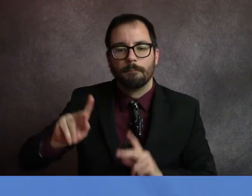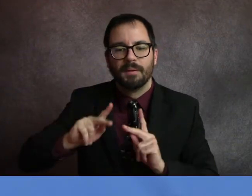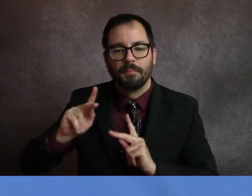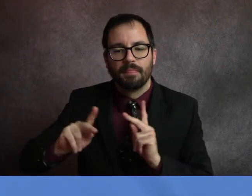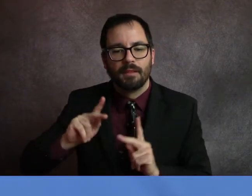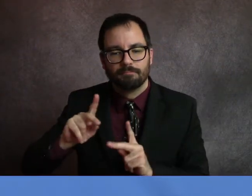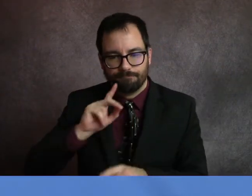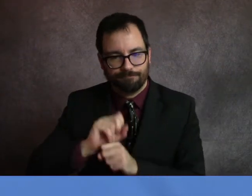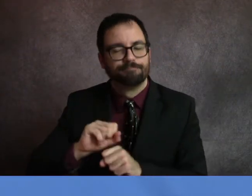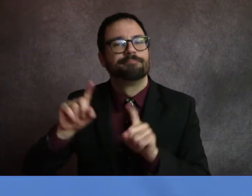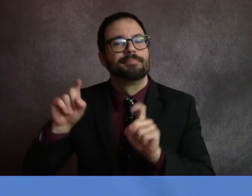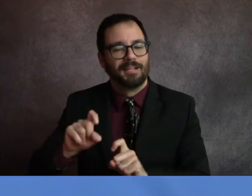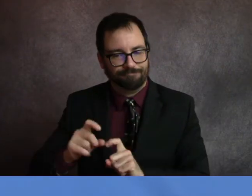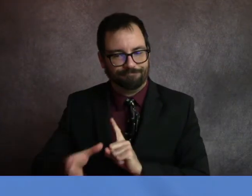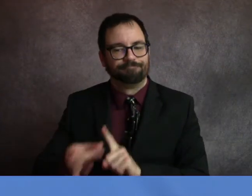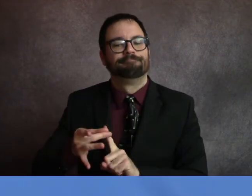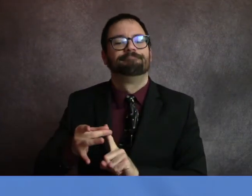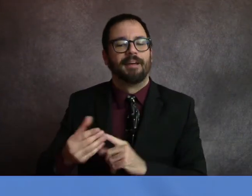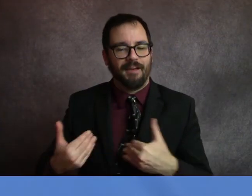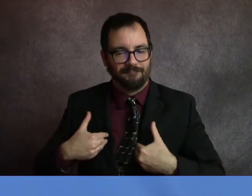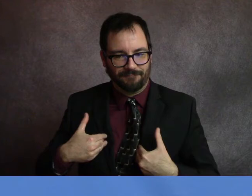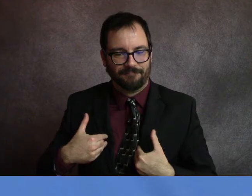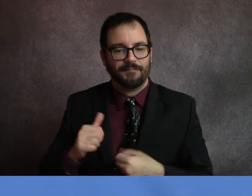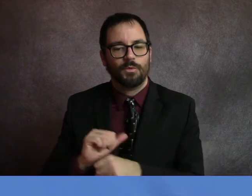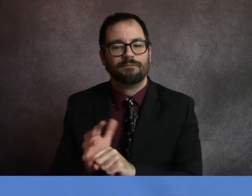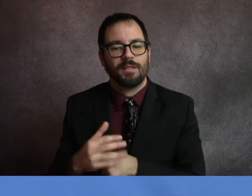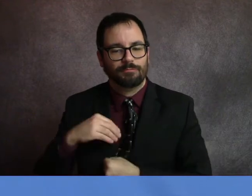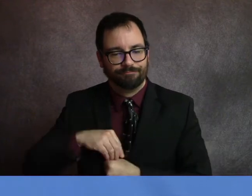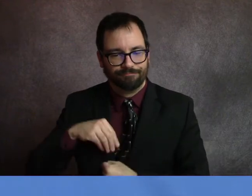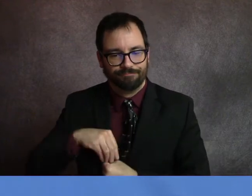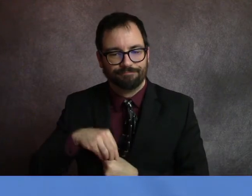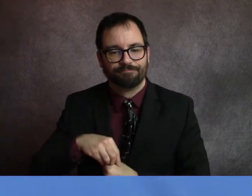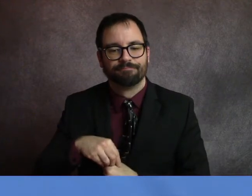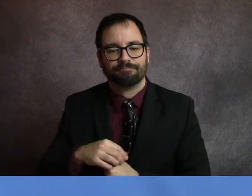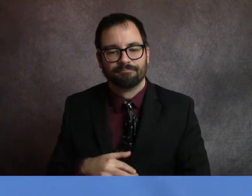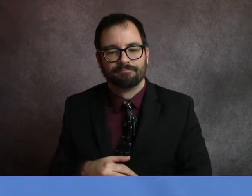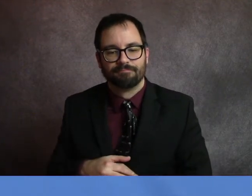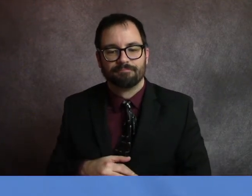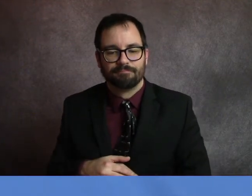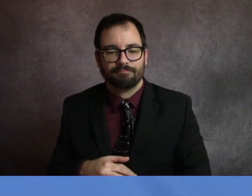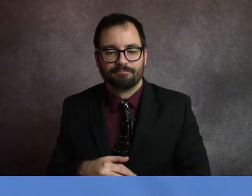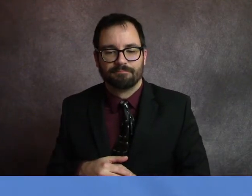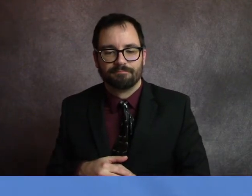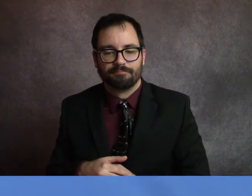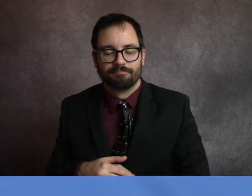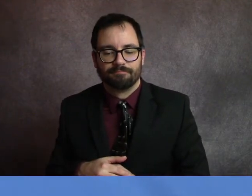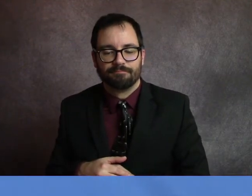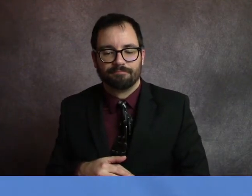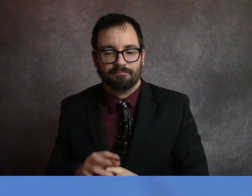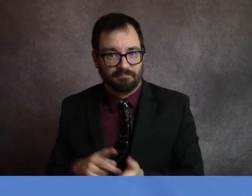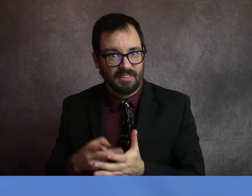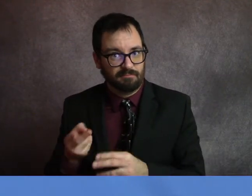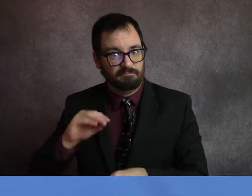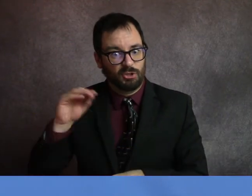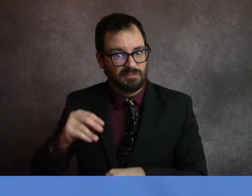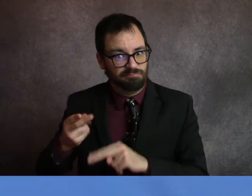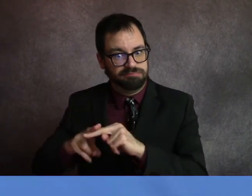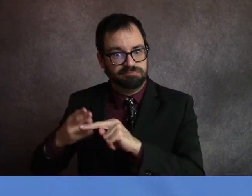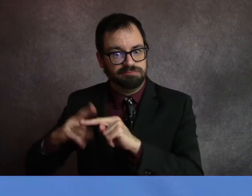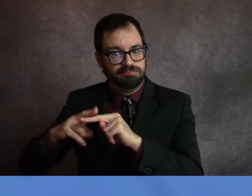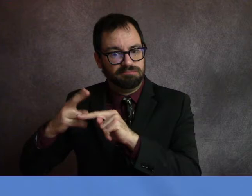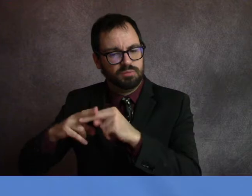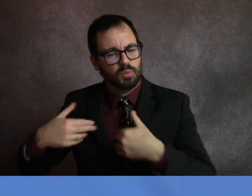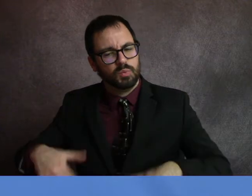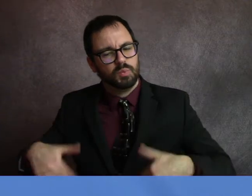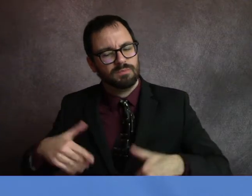last 7 days, 434 people have been testing positive for COVID-19. The rate is over 10% or something like that,